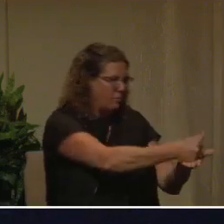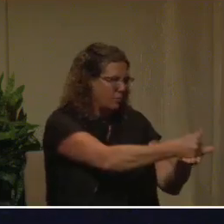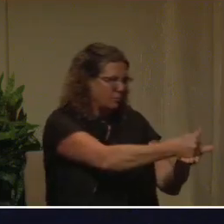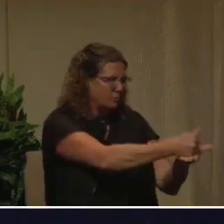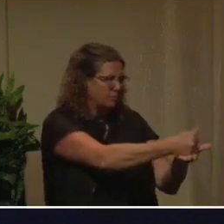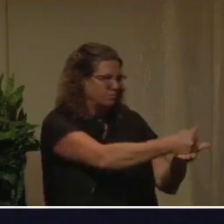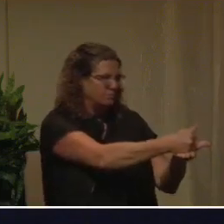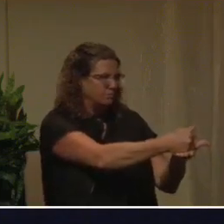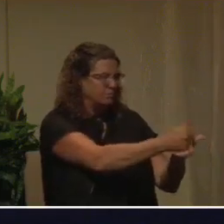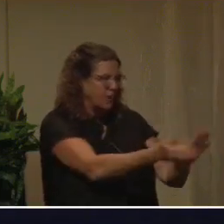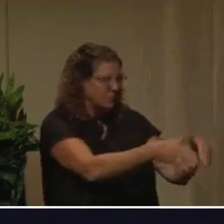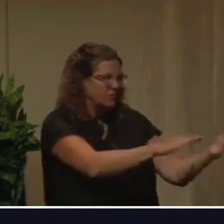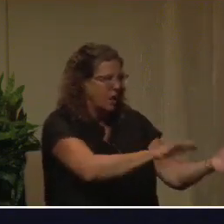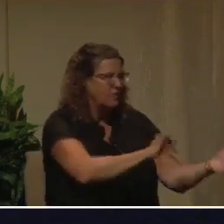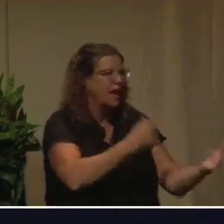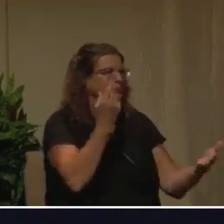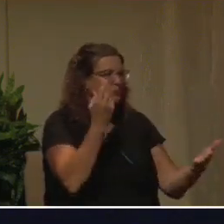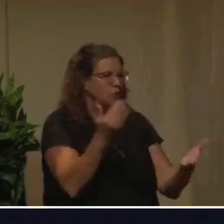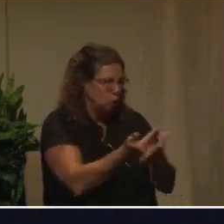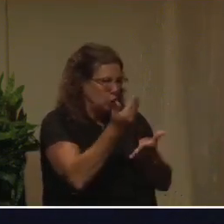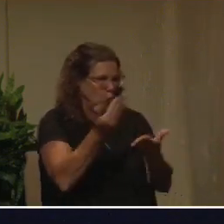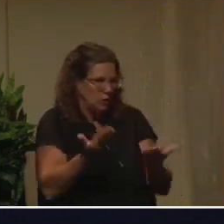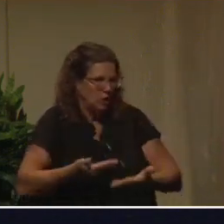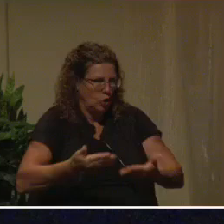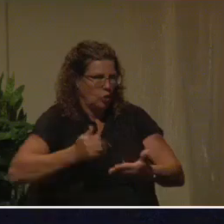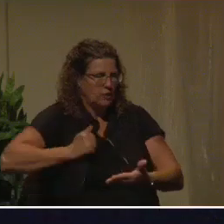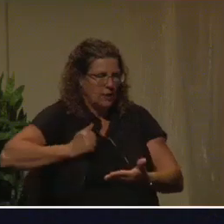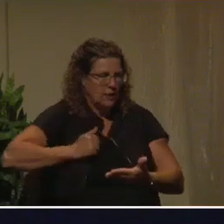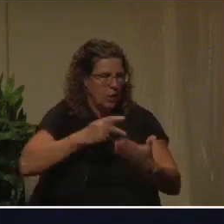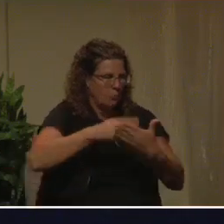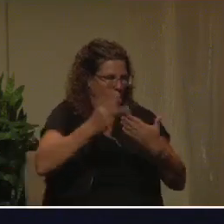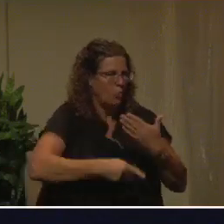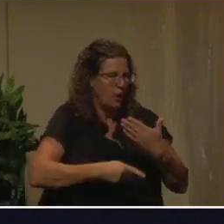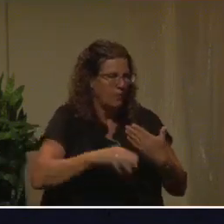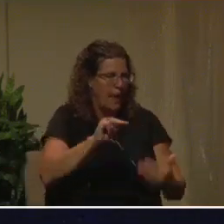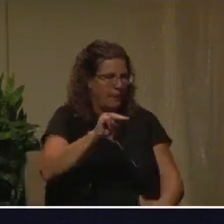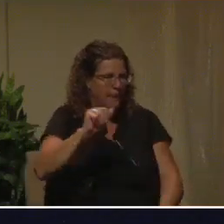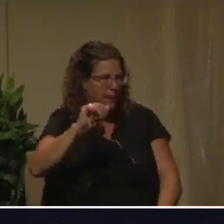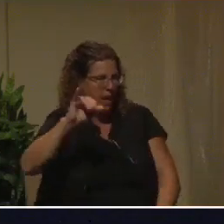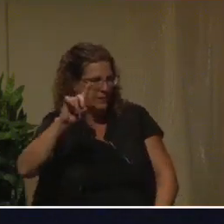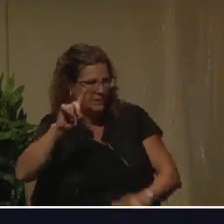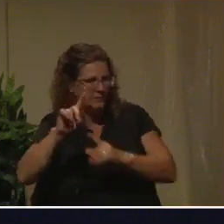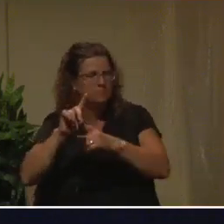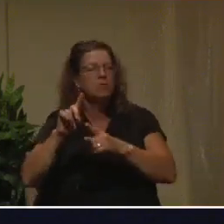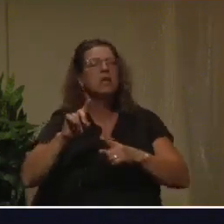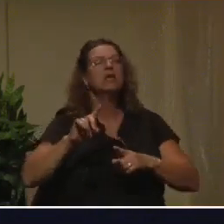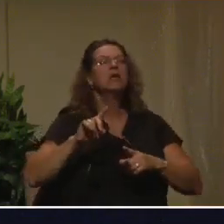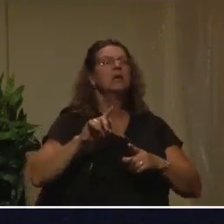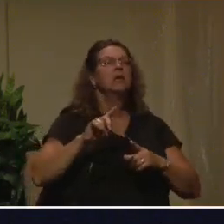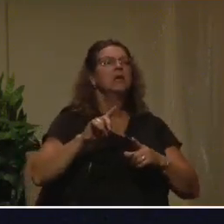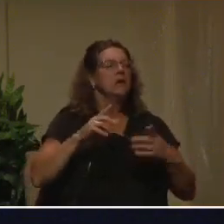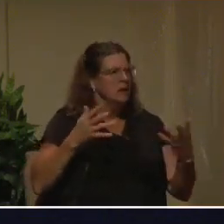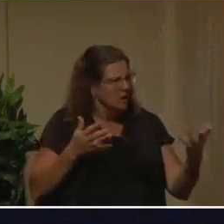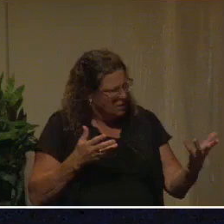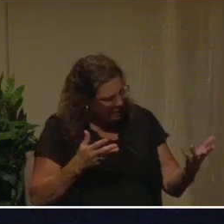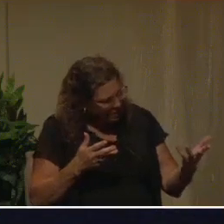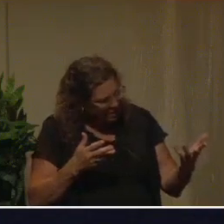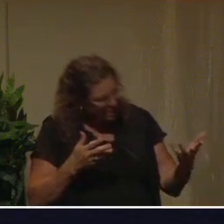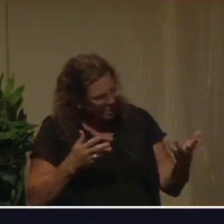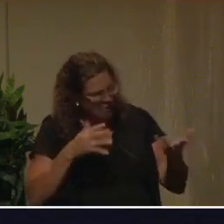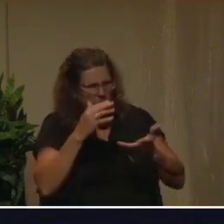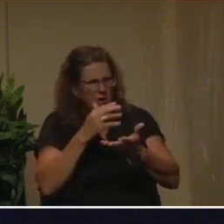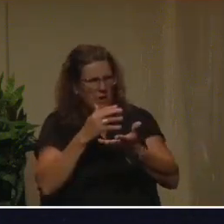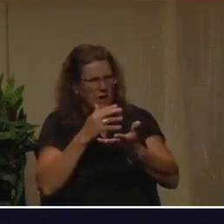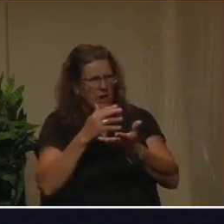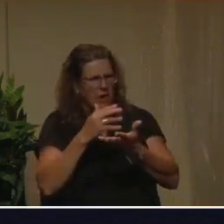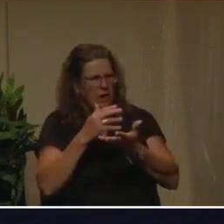precisely lack this hope. They lack the hope that Johnny has, the hope that God is holding out. So sure, yeah, just end it all.